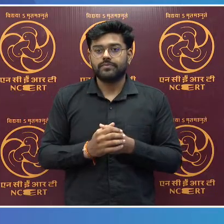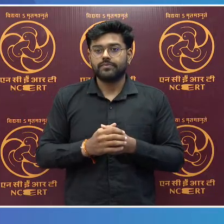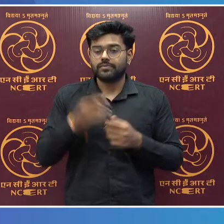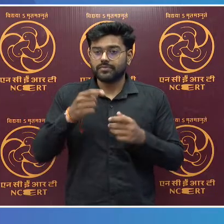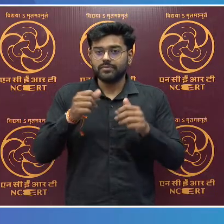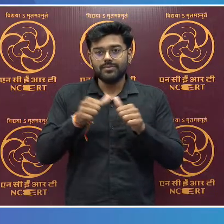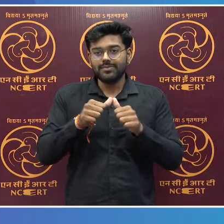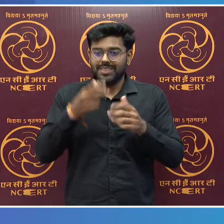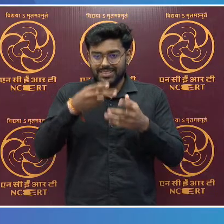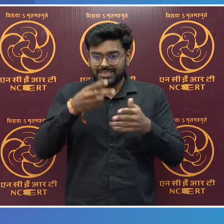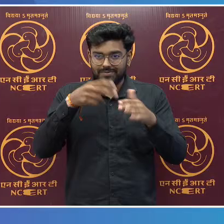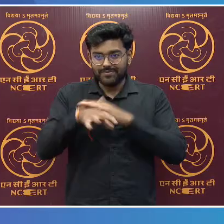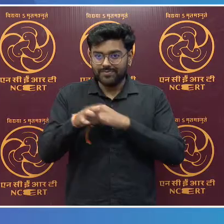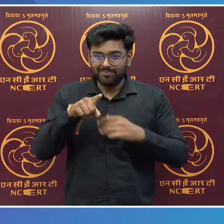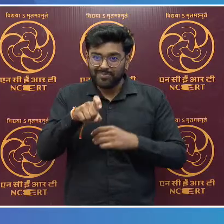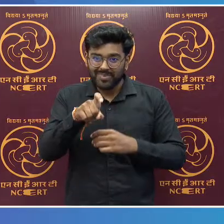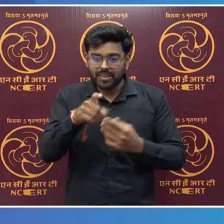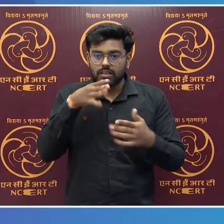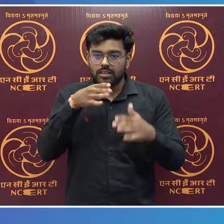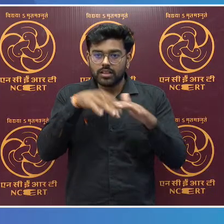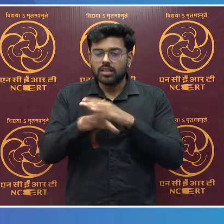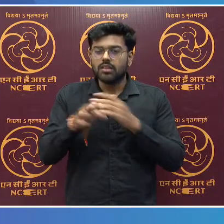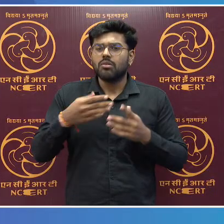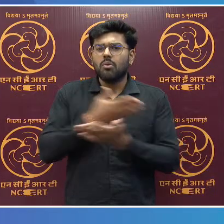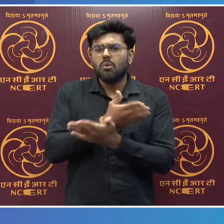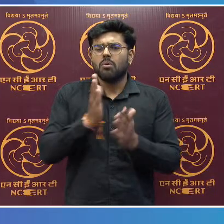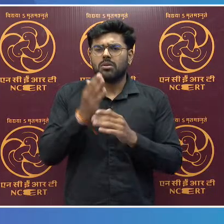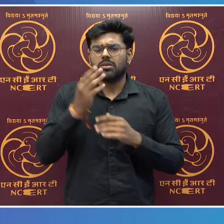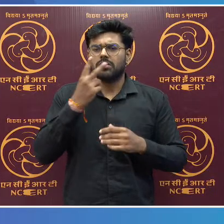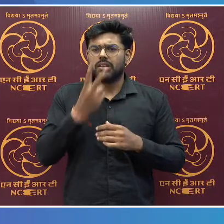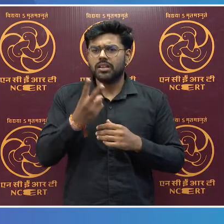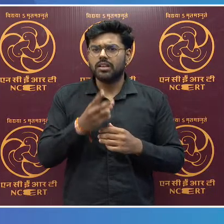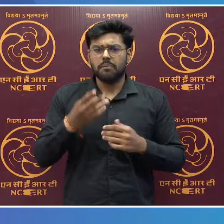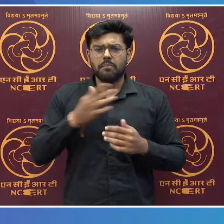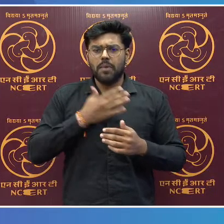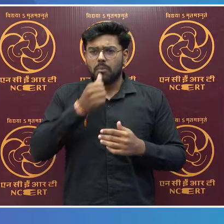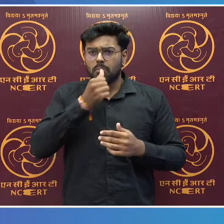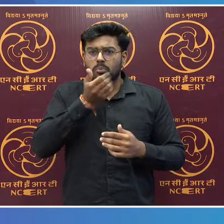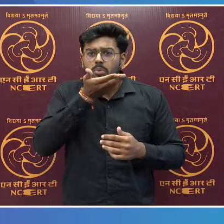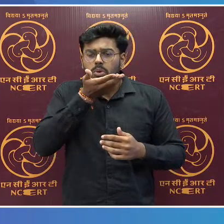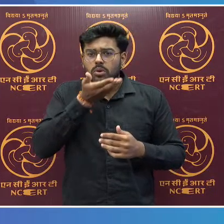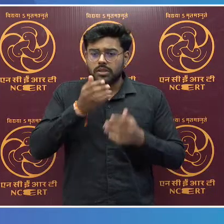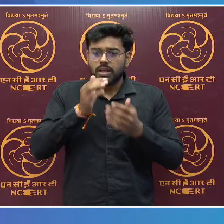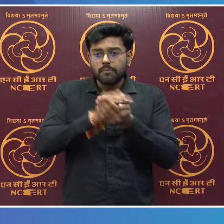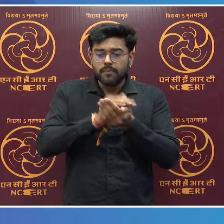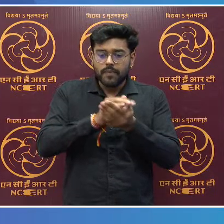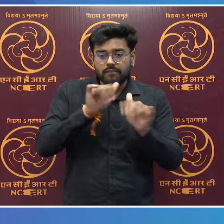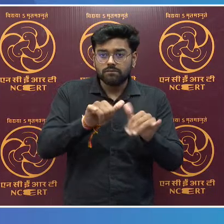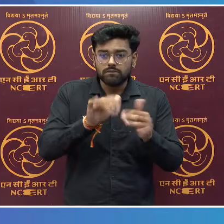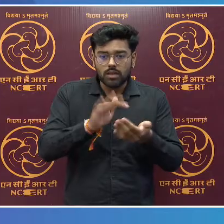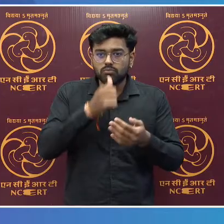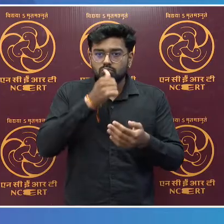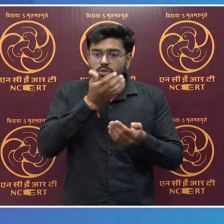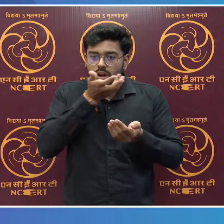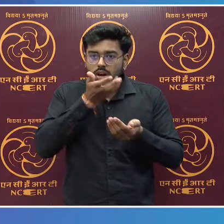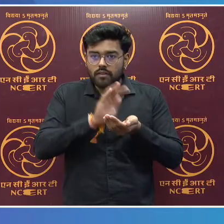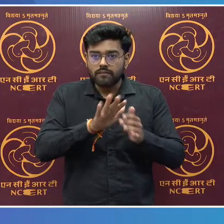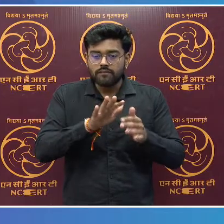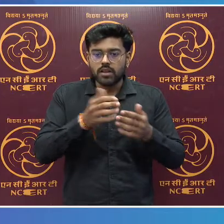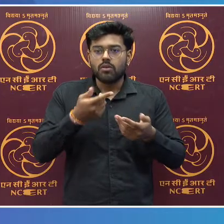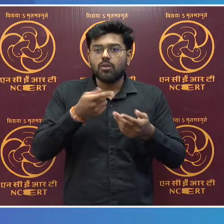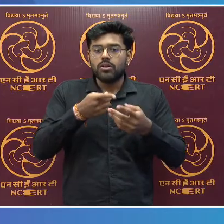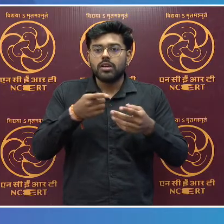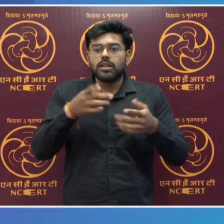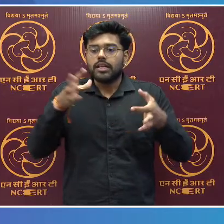also, we have seen it every moist place where water is stagnant and water is in